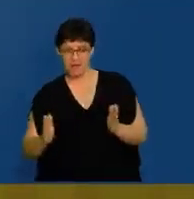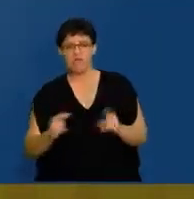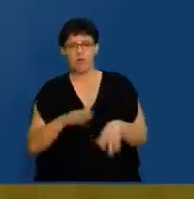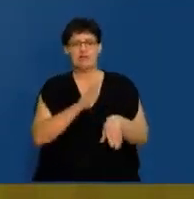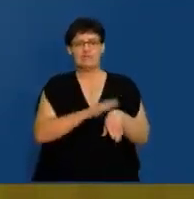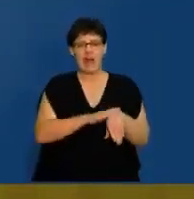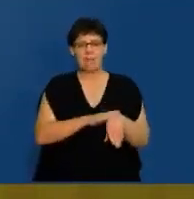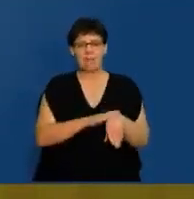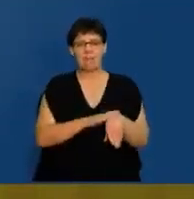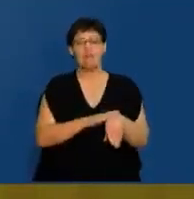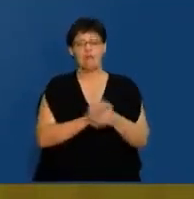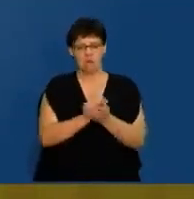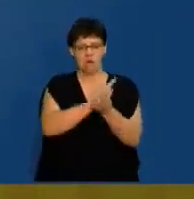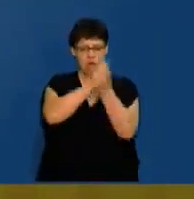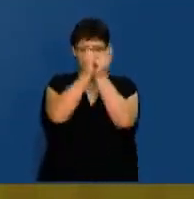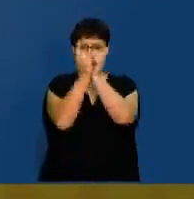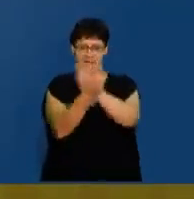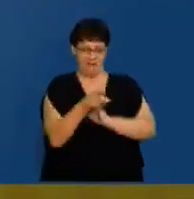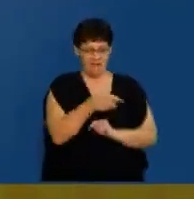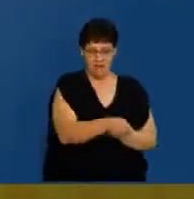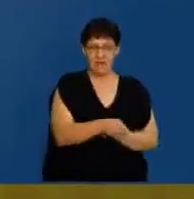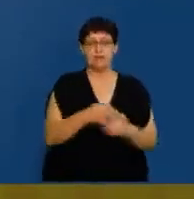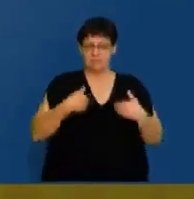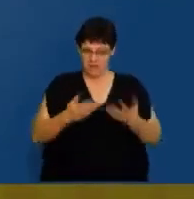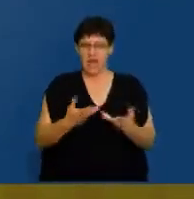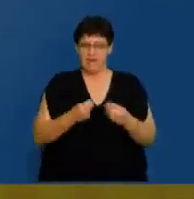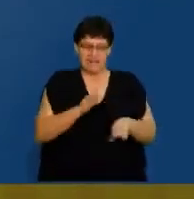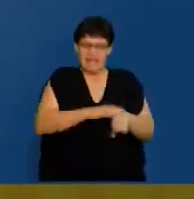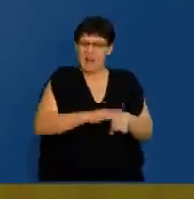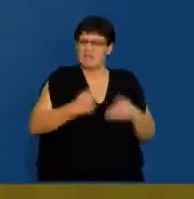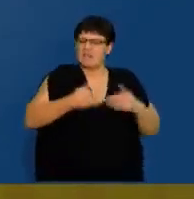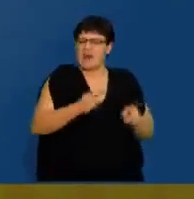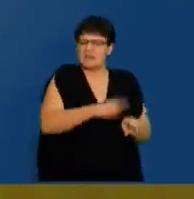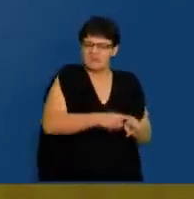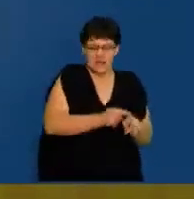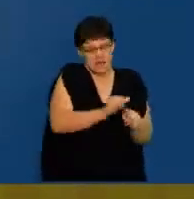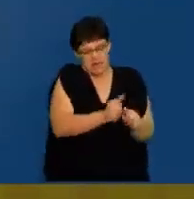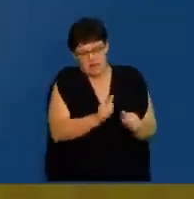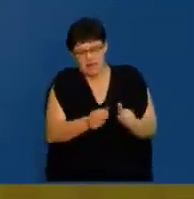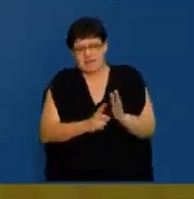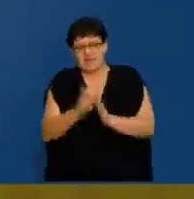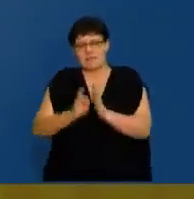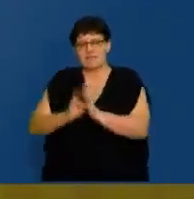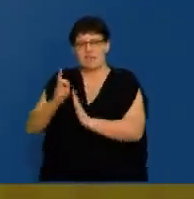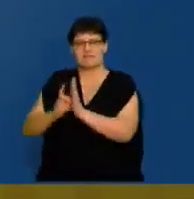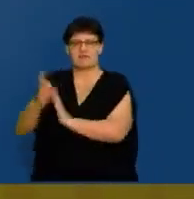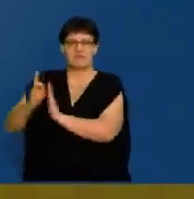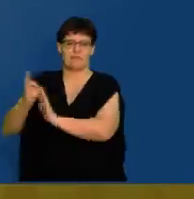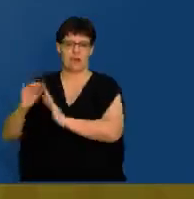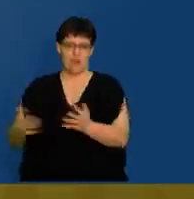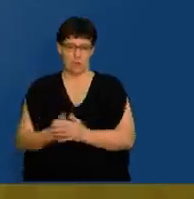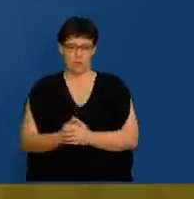timeline of the hominid evolution, use a timeline to indicate the process of development. Identify